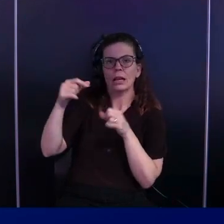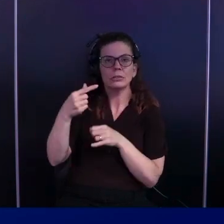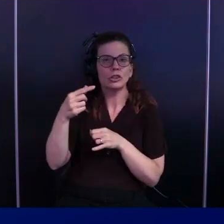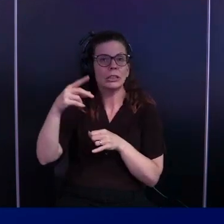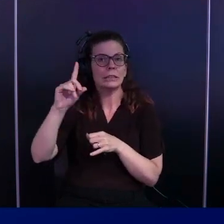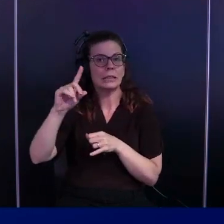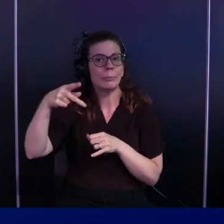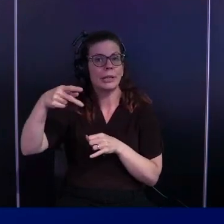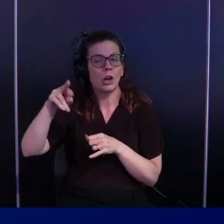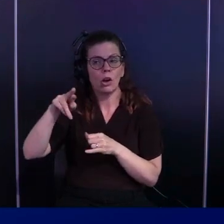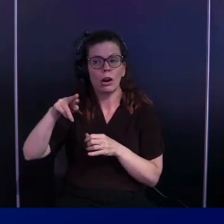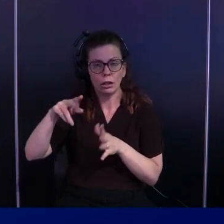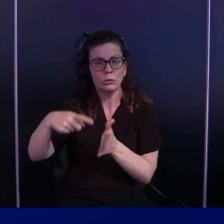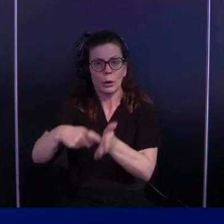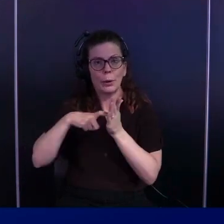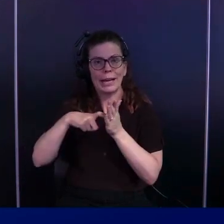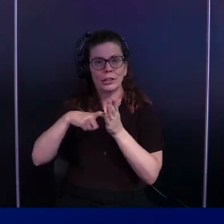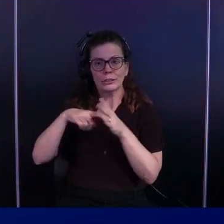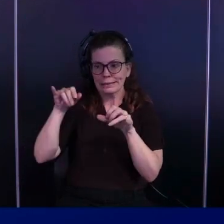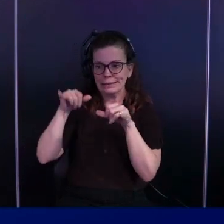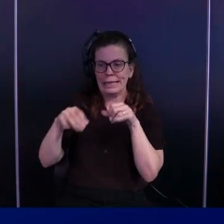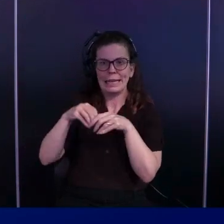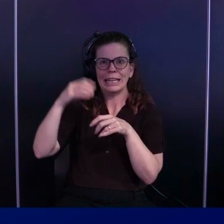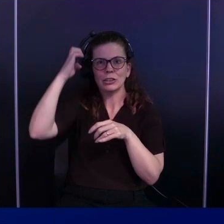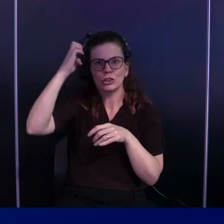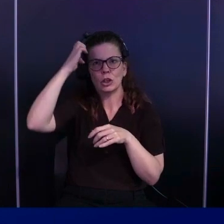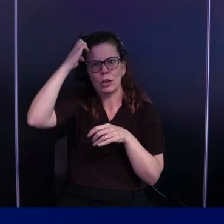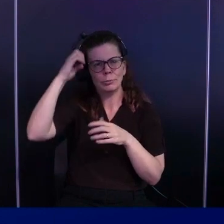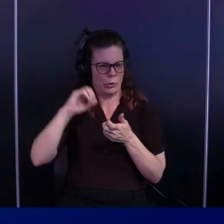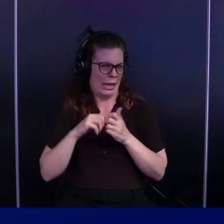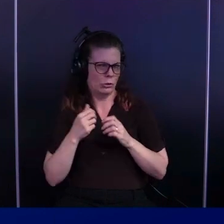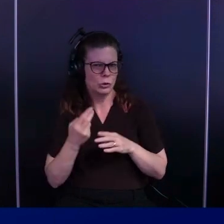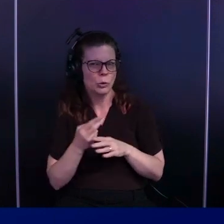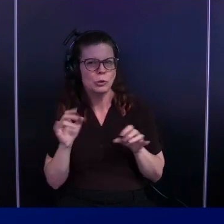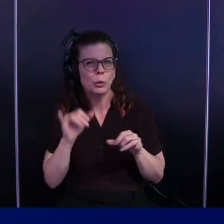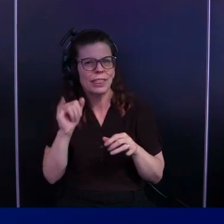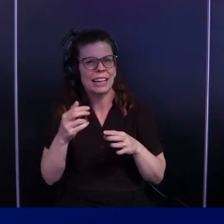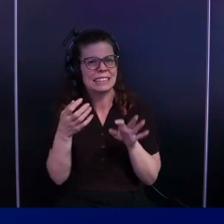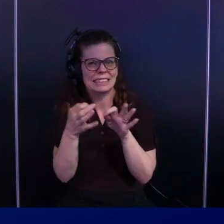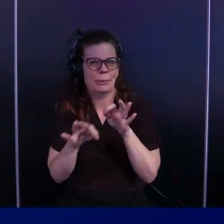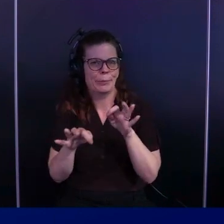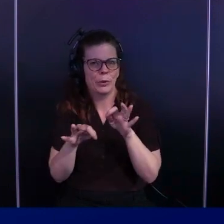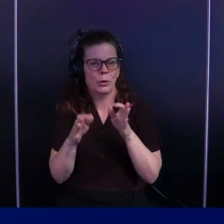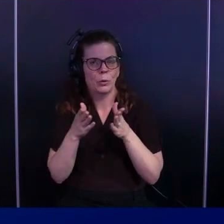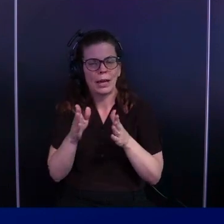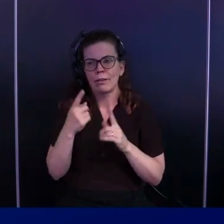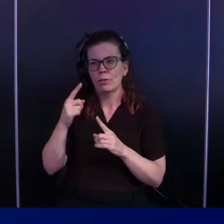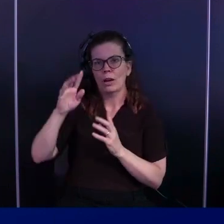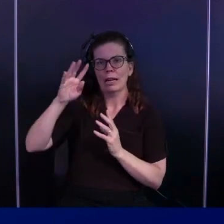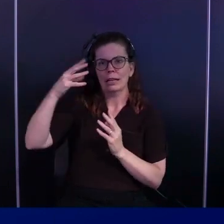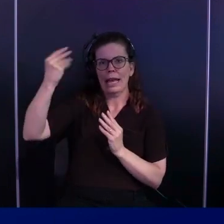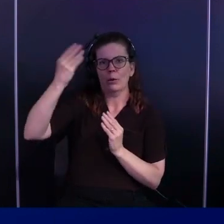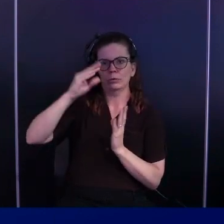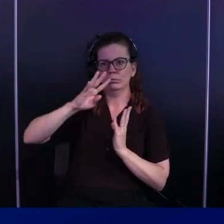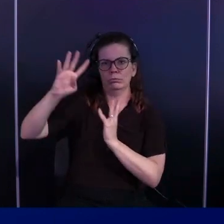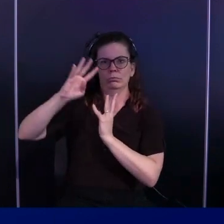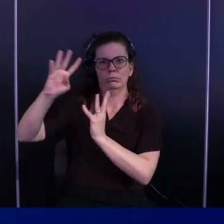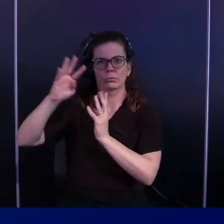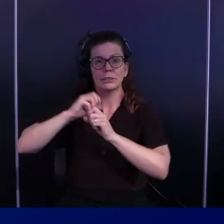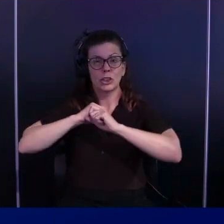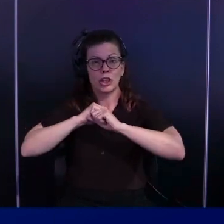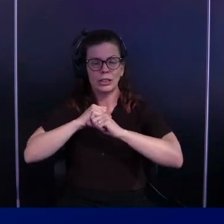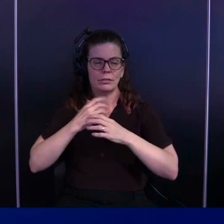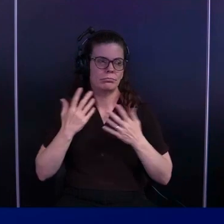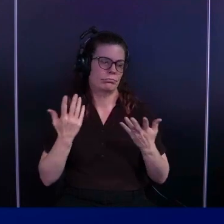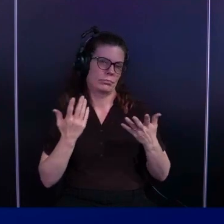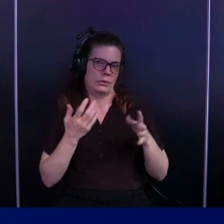dictates that, right? So how do you do that in a very simple way when it comes to outbound security? Pretty simple. You